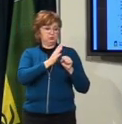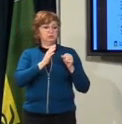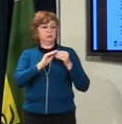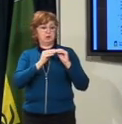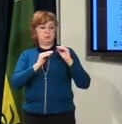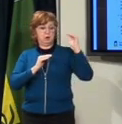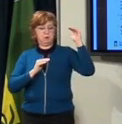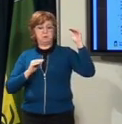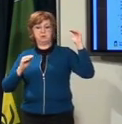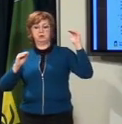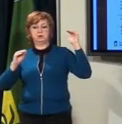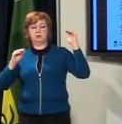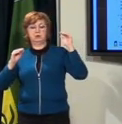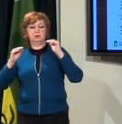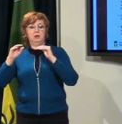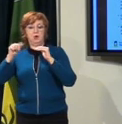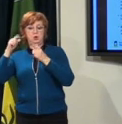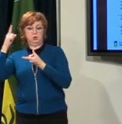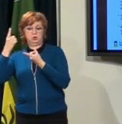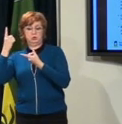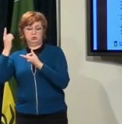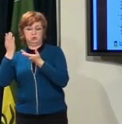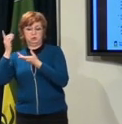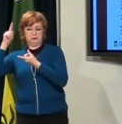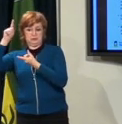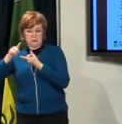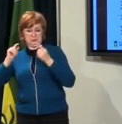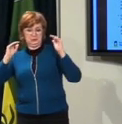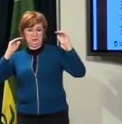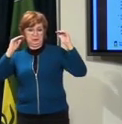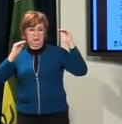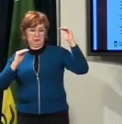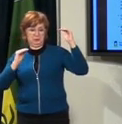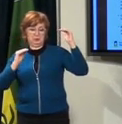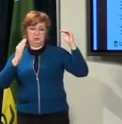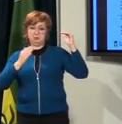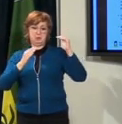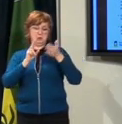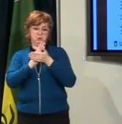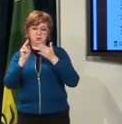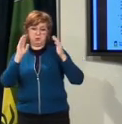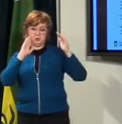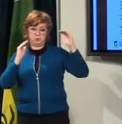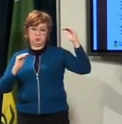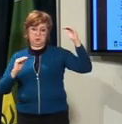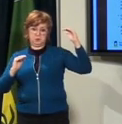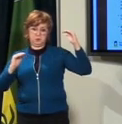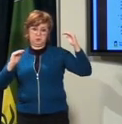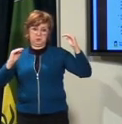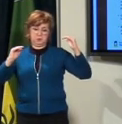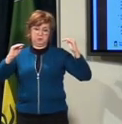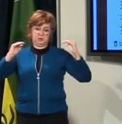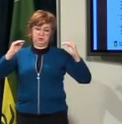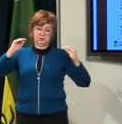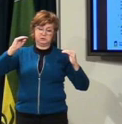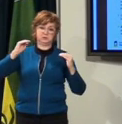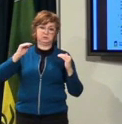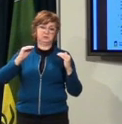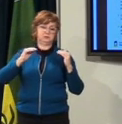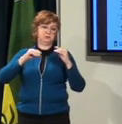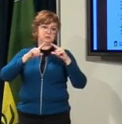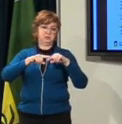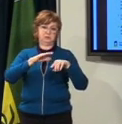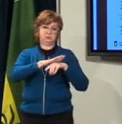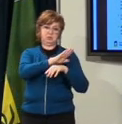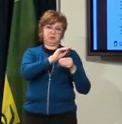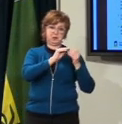maintaining all of the non-COVID services that Saskatchewan residents need on a day-to-day basis. Changes